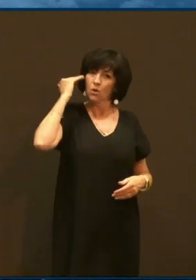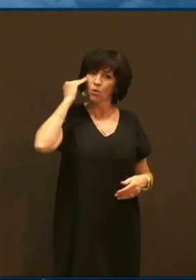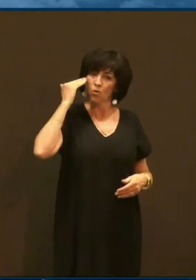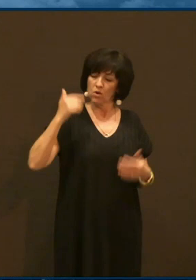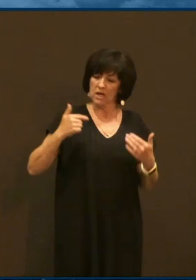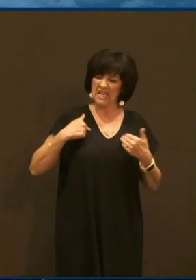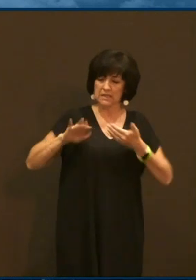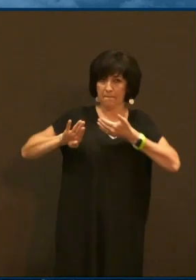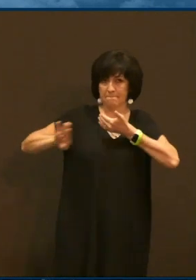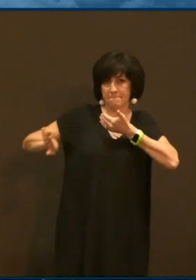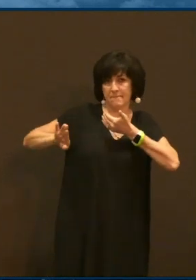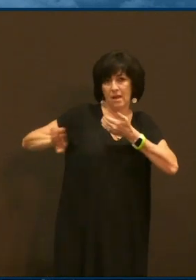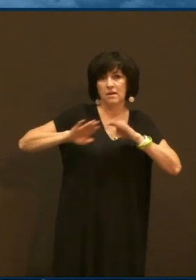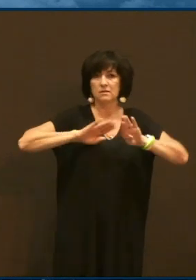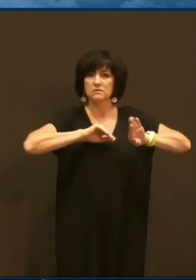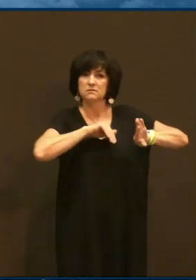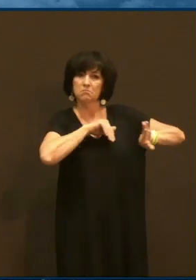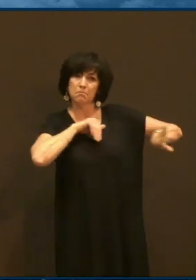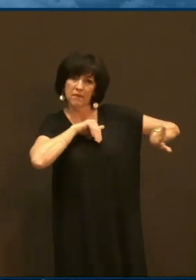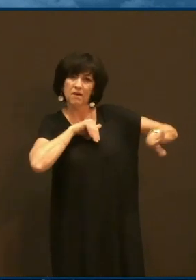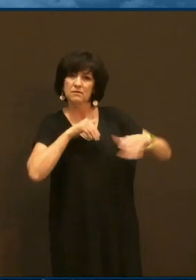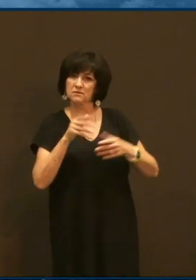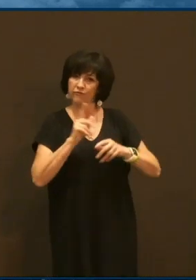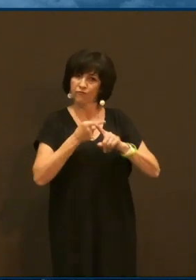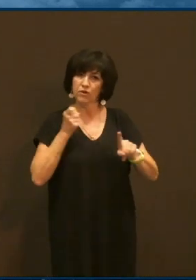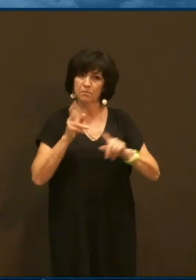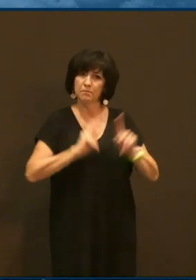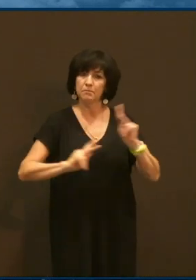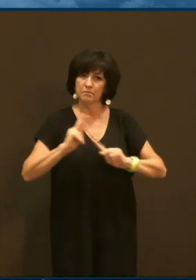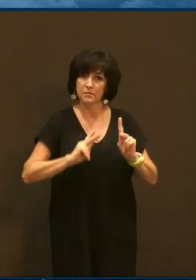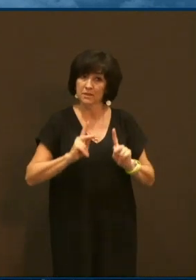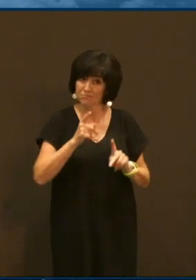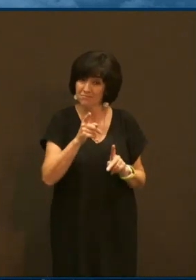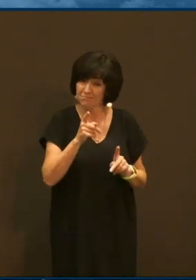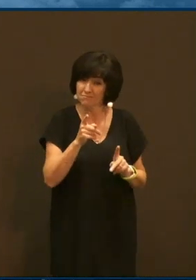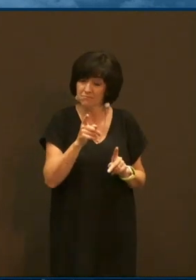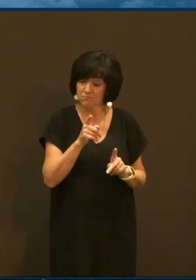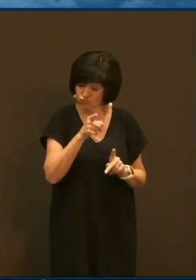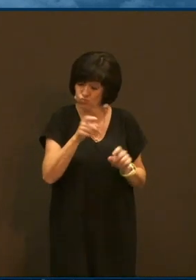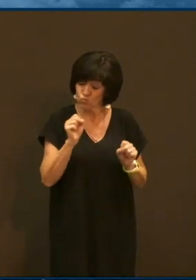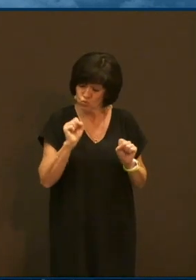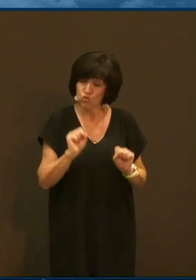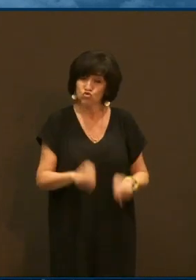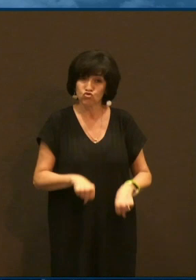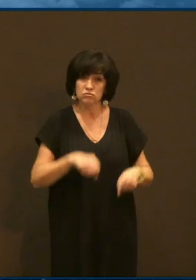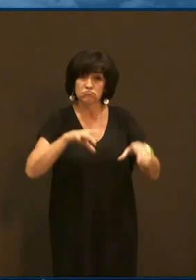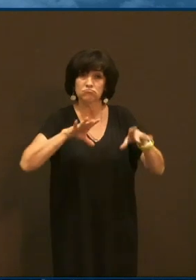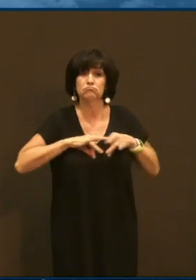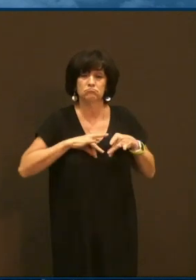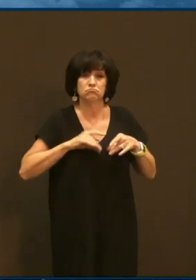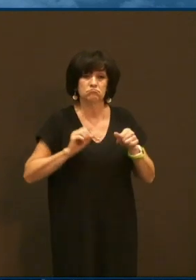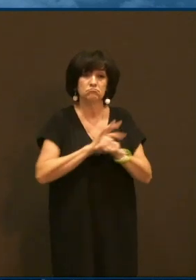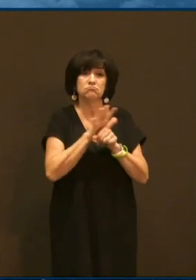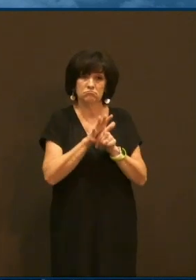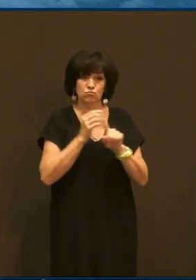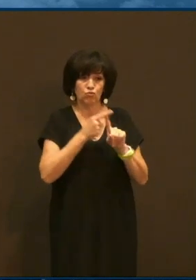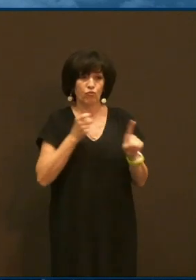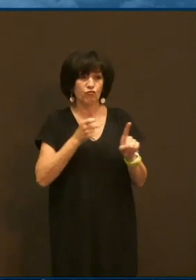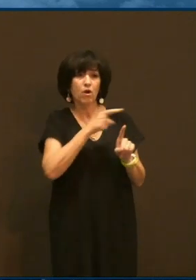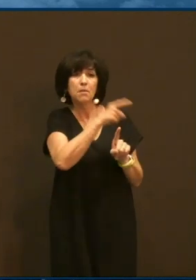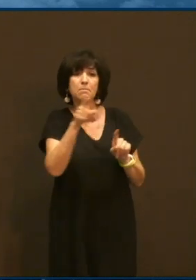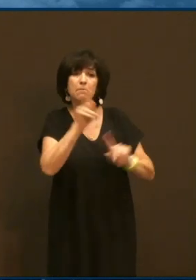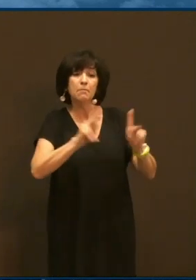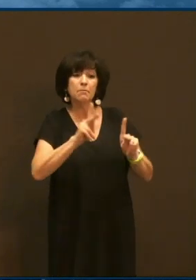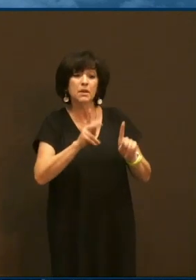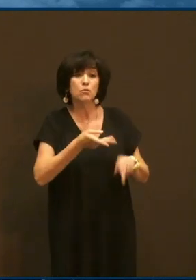to people, recognizing that you could catch the virus from them through respiratory droplets and